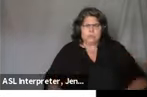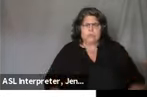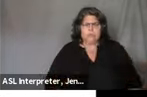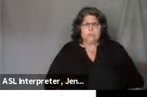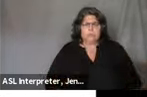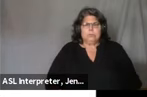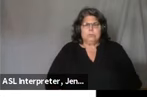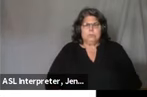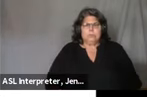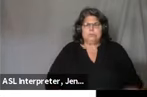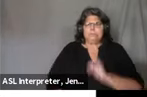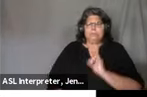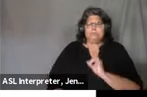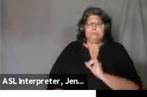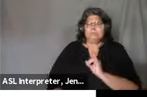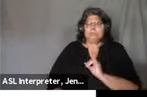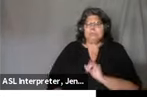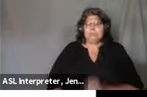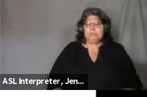Mm-hmm.